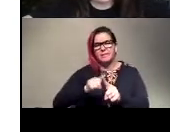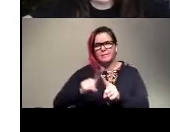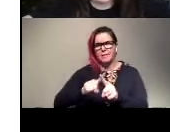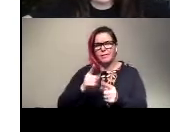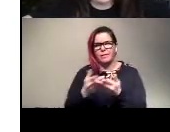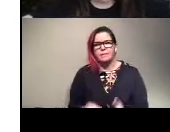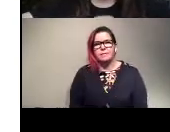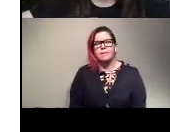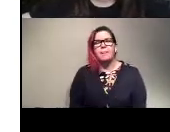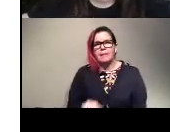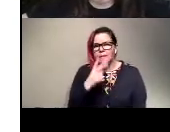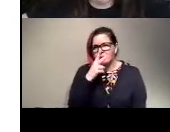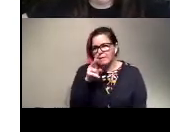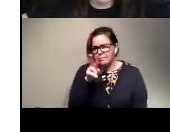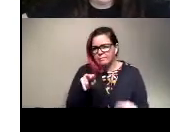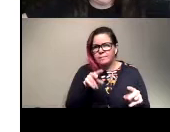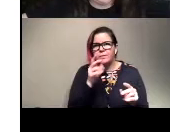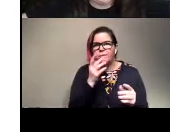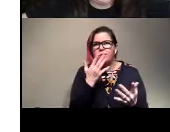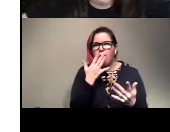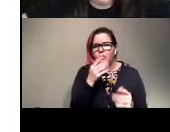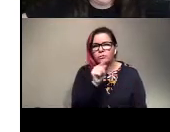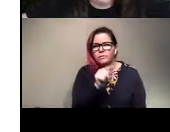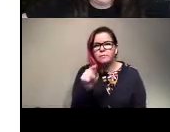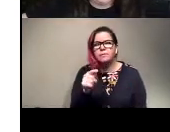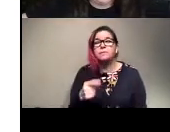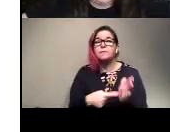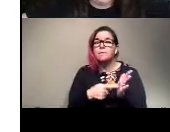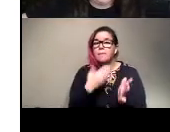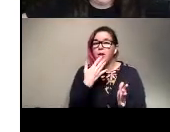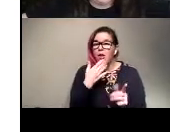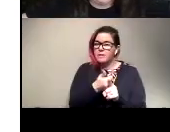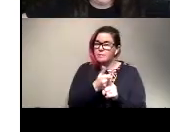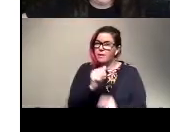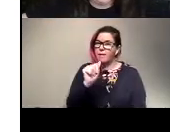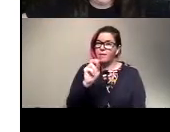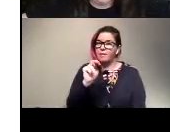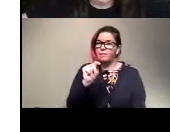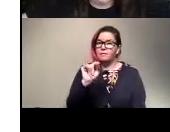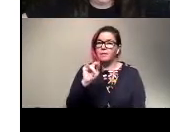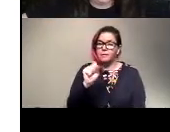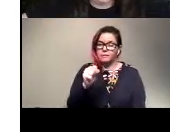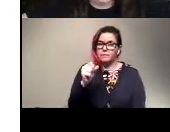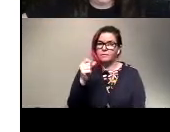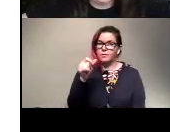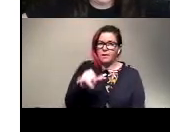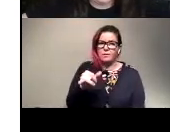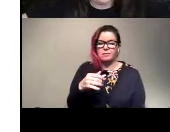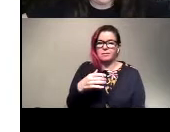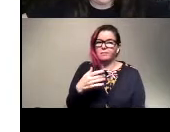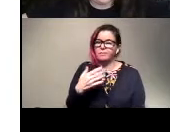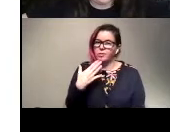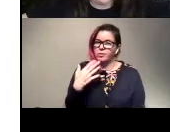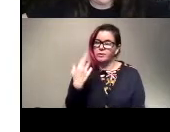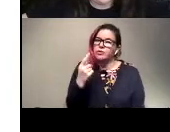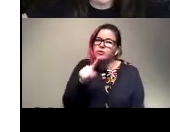see that here with just looking at these pigments. And sometimes pigments are actually antibiotics. So this is one reason why a lot of students really, just because they're pretty,